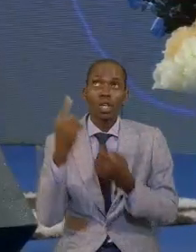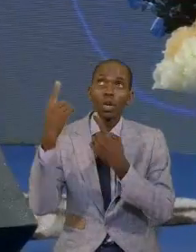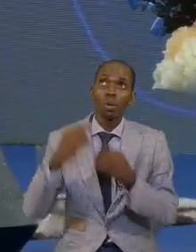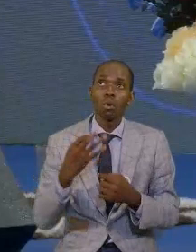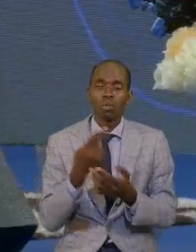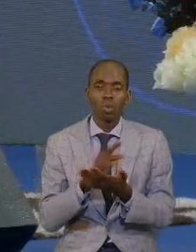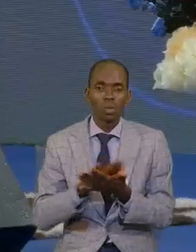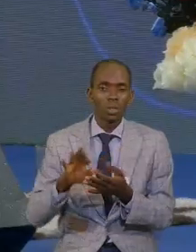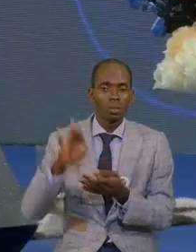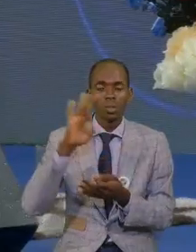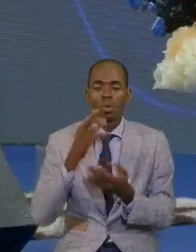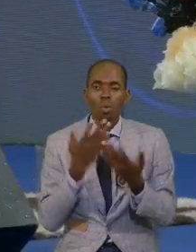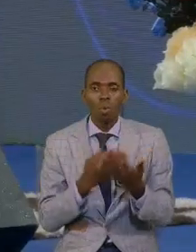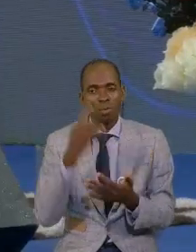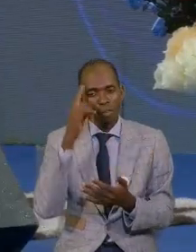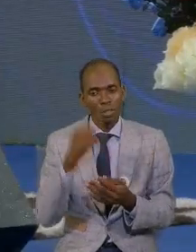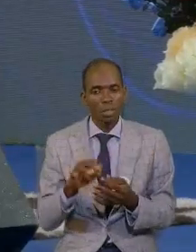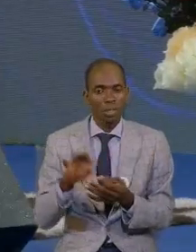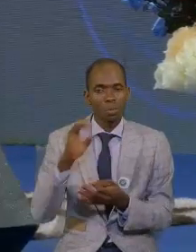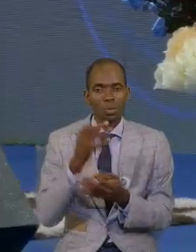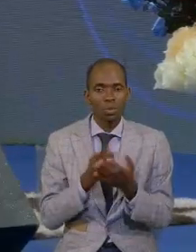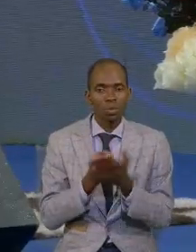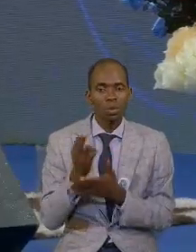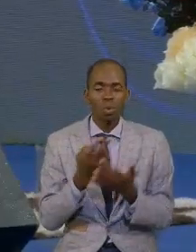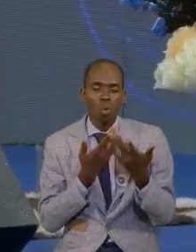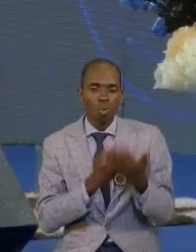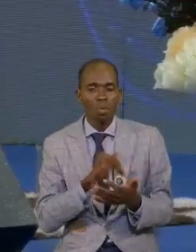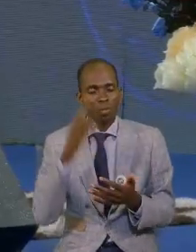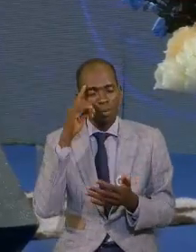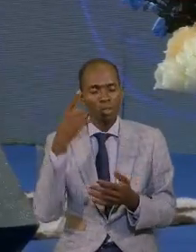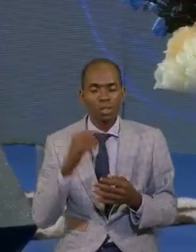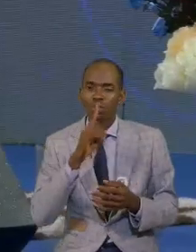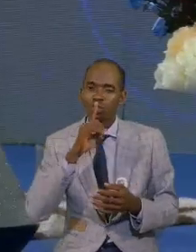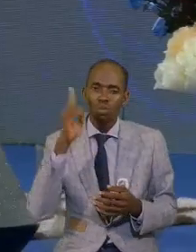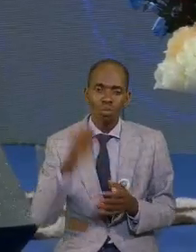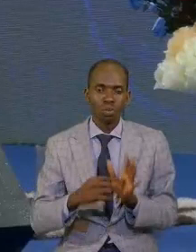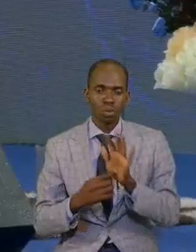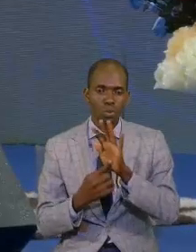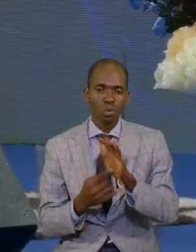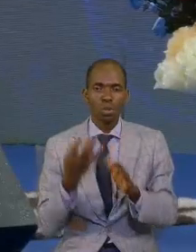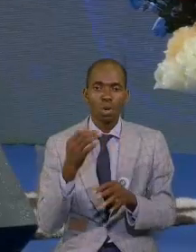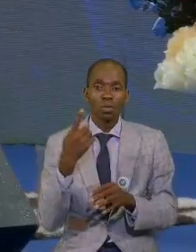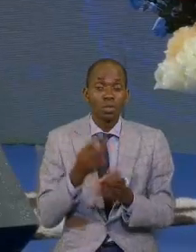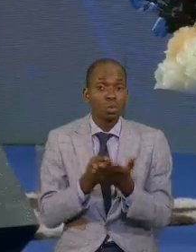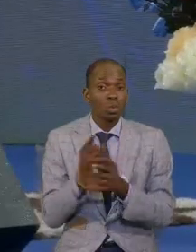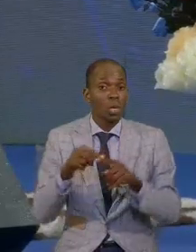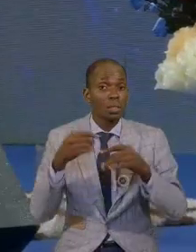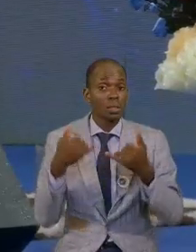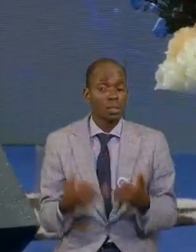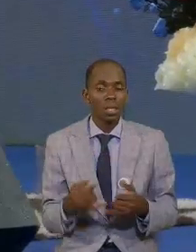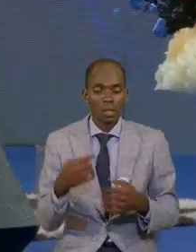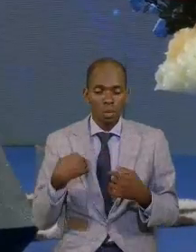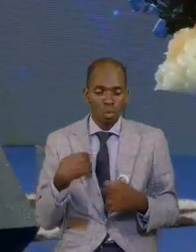Spirit of Truth. They were waiting for the full revelation of the truth. But now we have got it. Ye